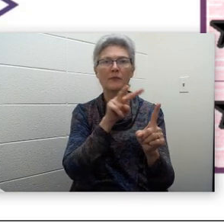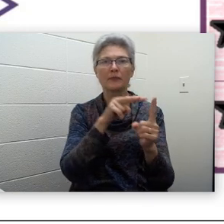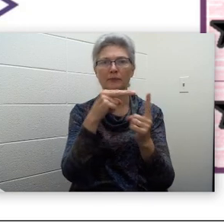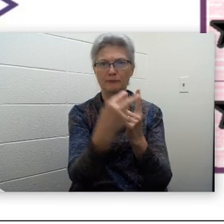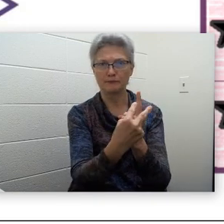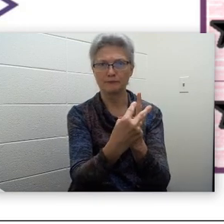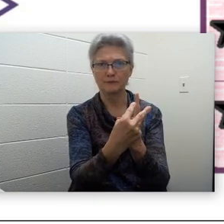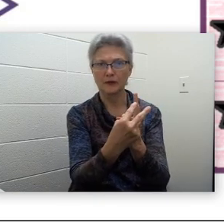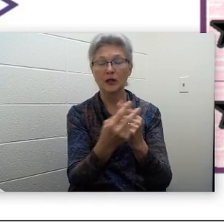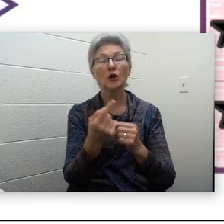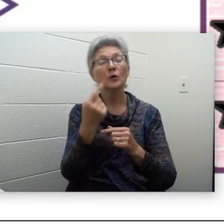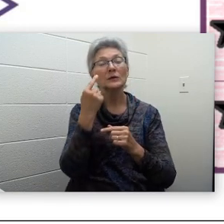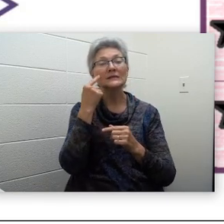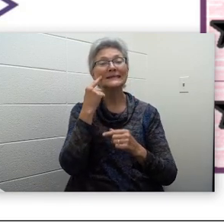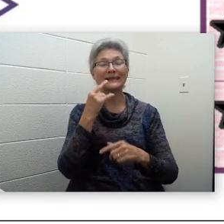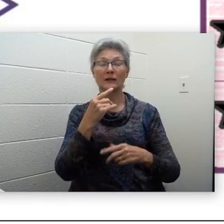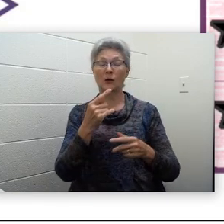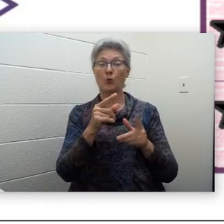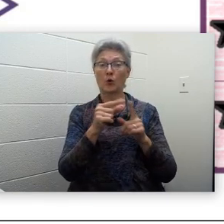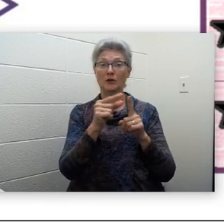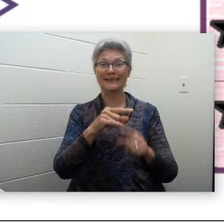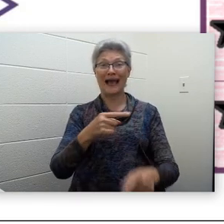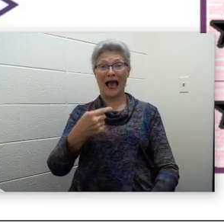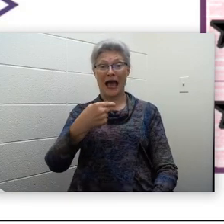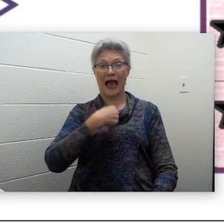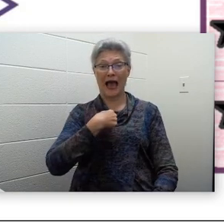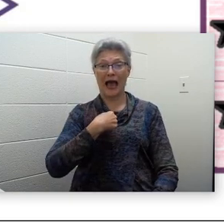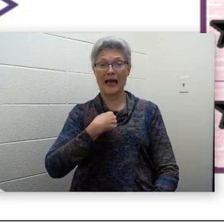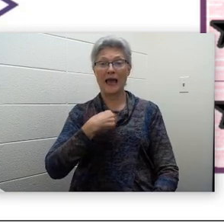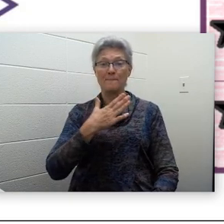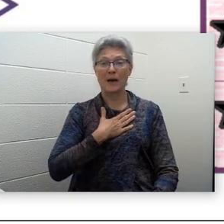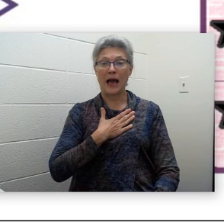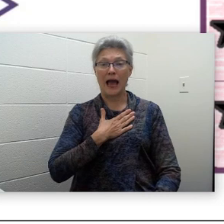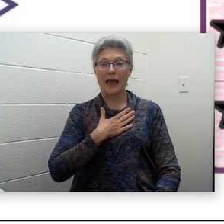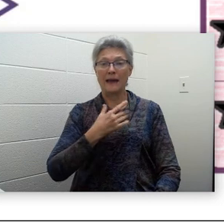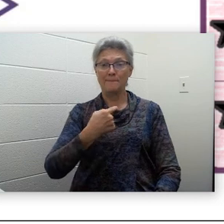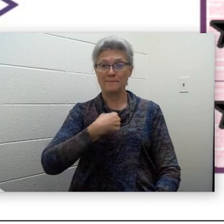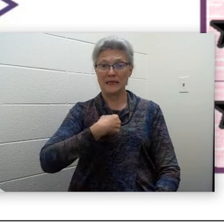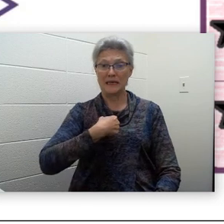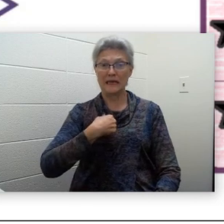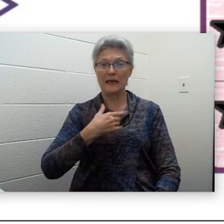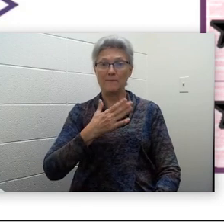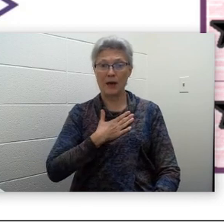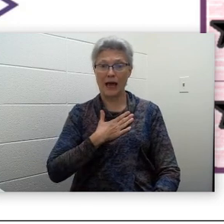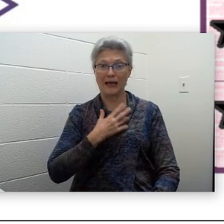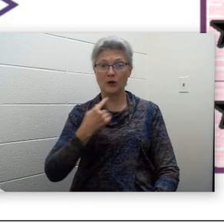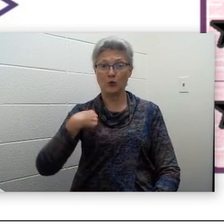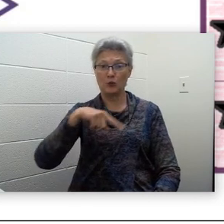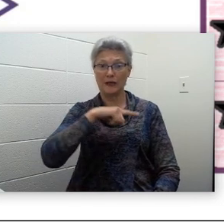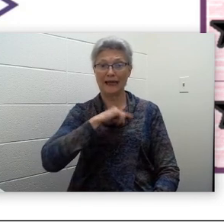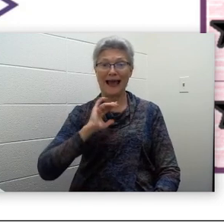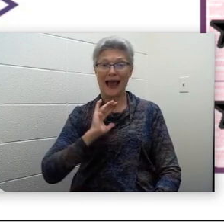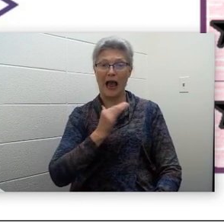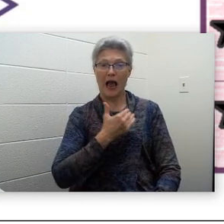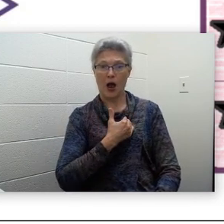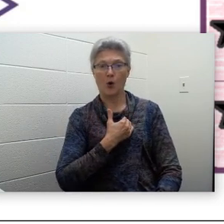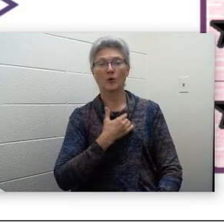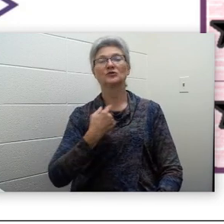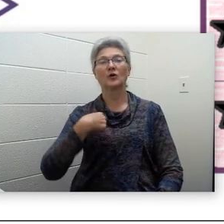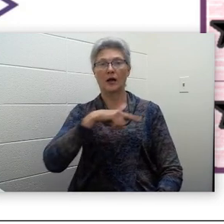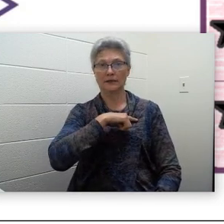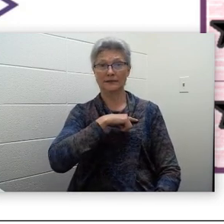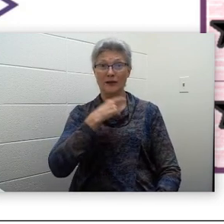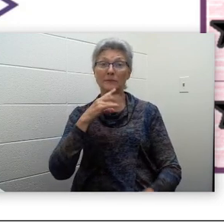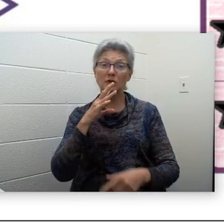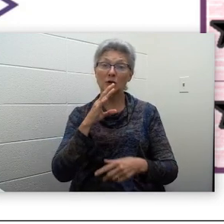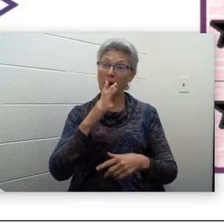words I, my, me, mine, we, our, ours, or us. So if I'm talking